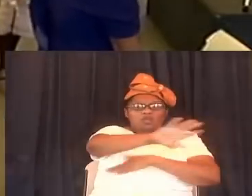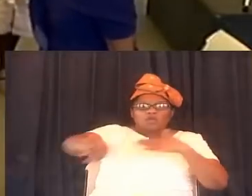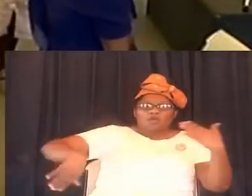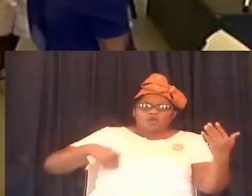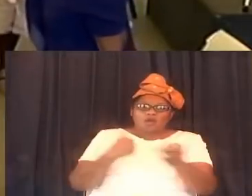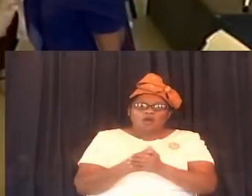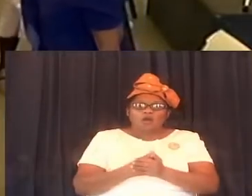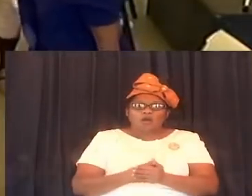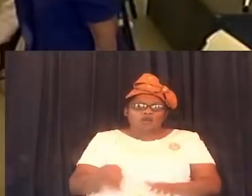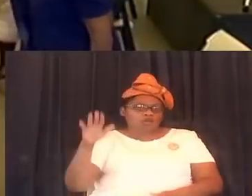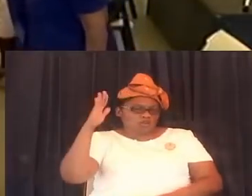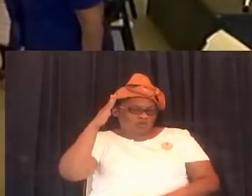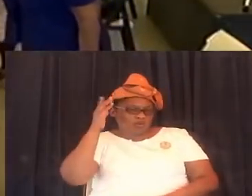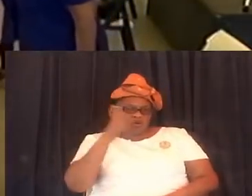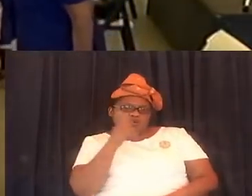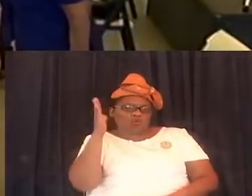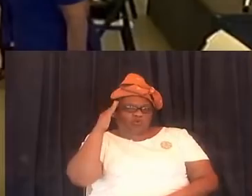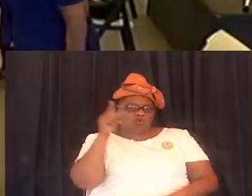you've got power.